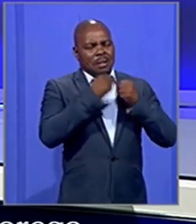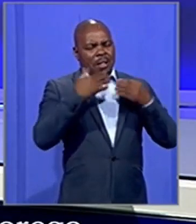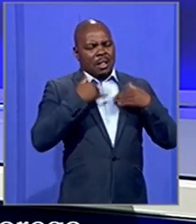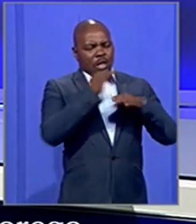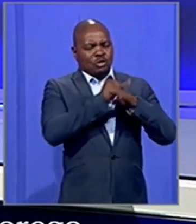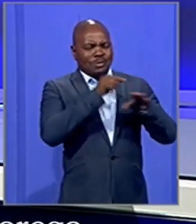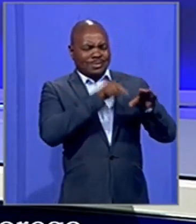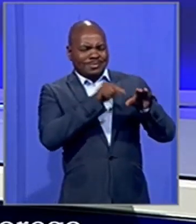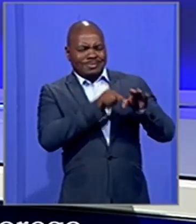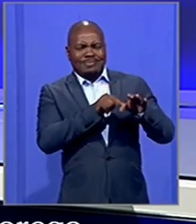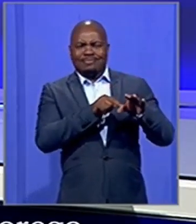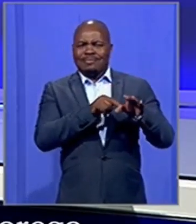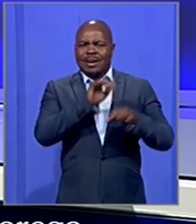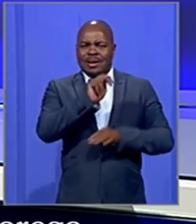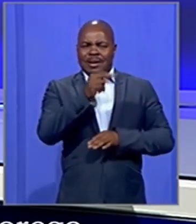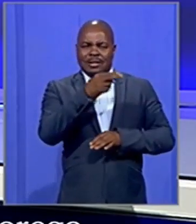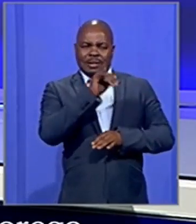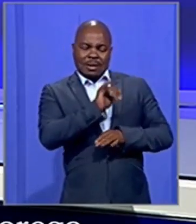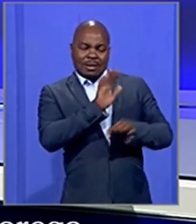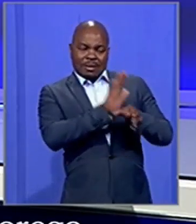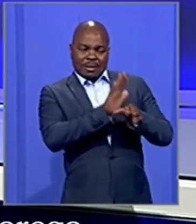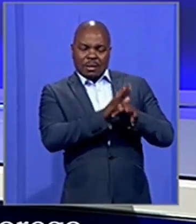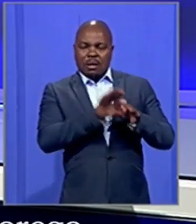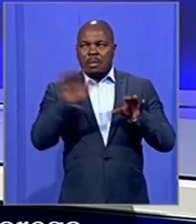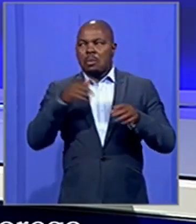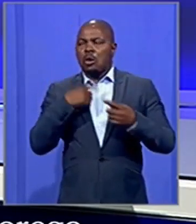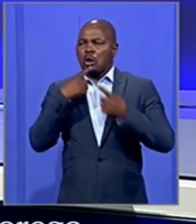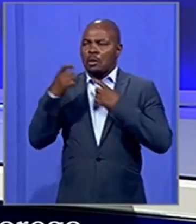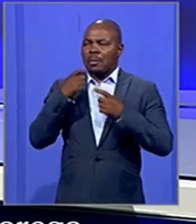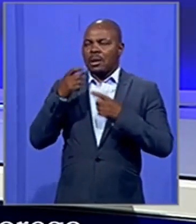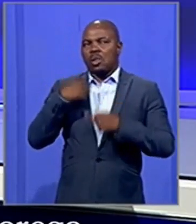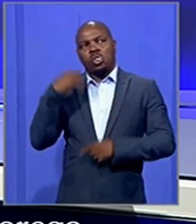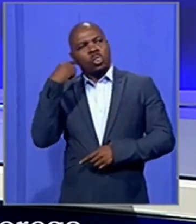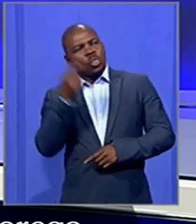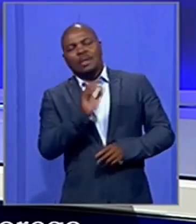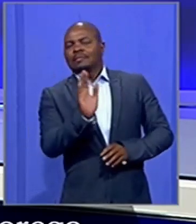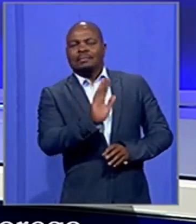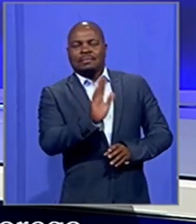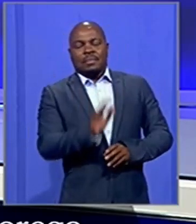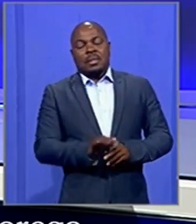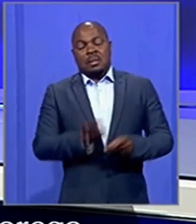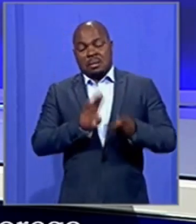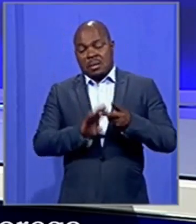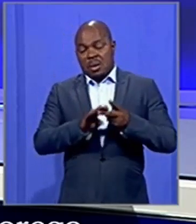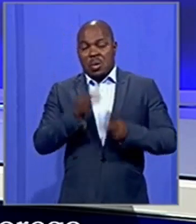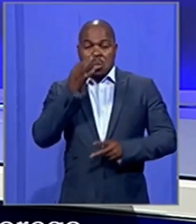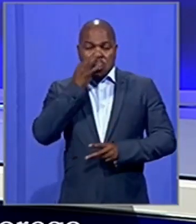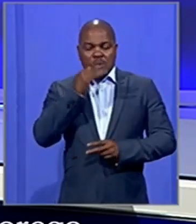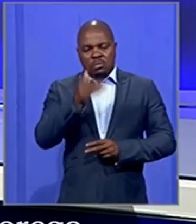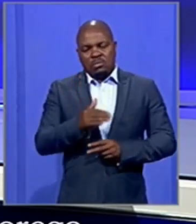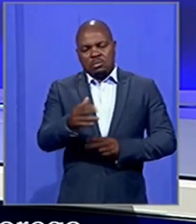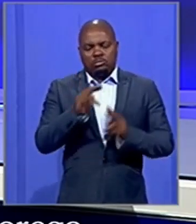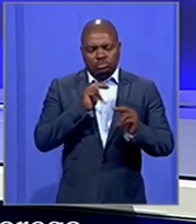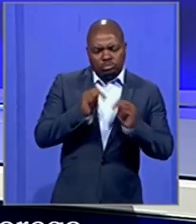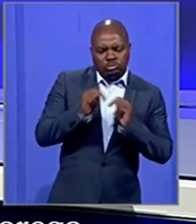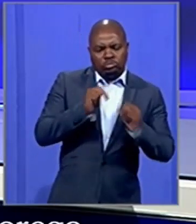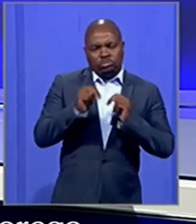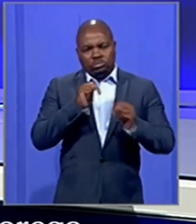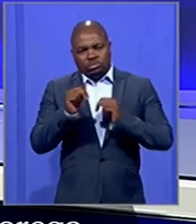ya bosetšhaba NHI di ka se hlokomologwe. O gateletše gore ditherišano di ya go tšewa go